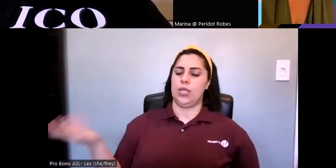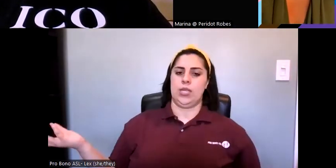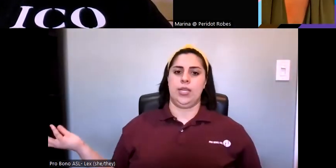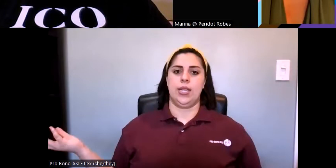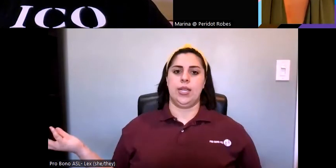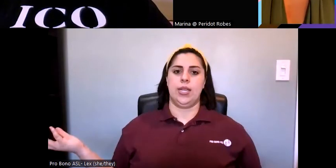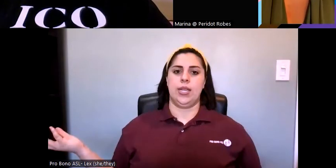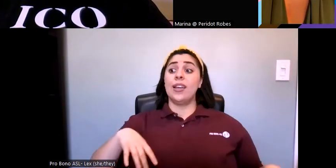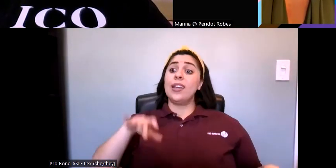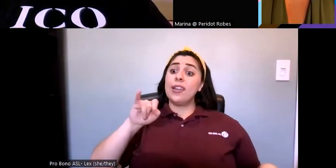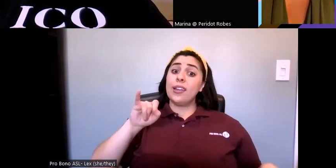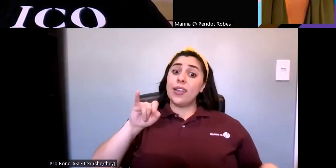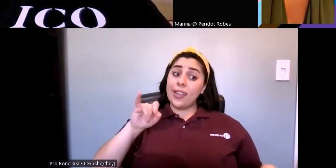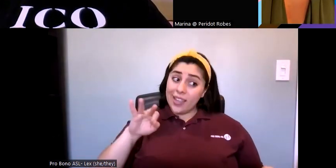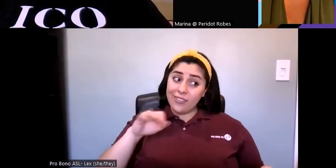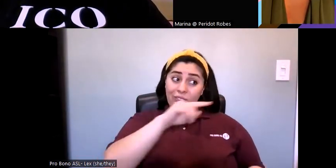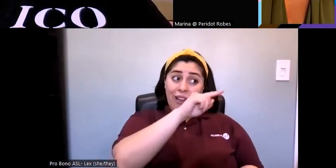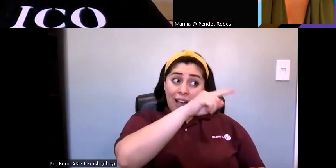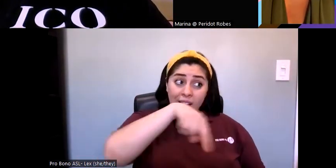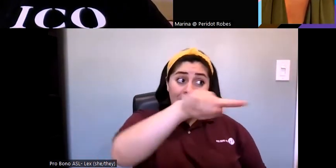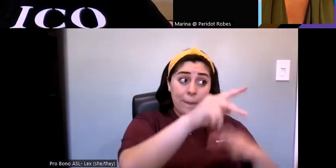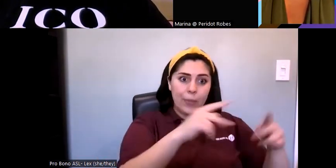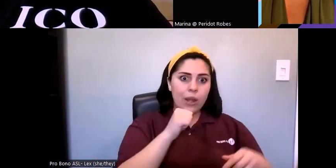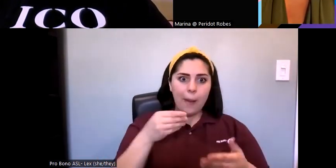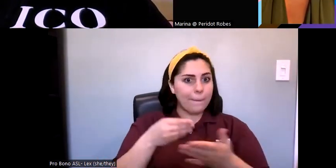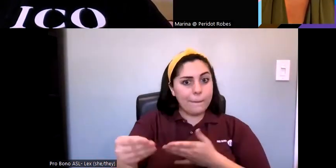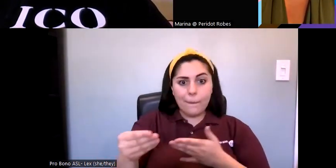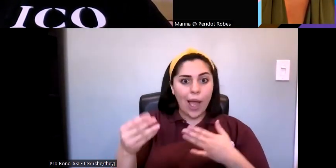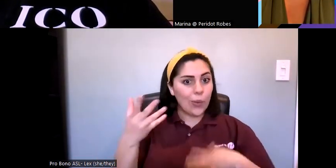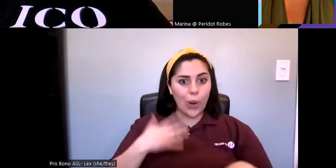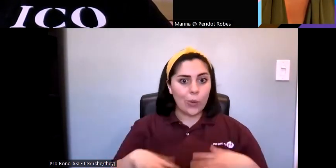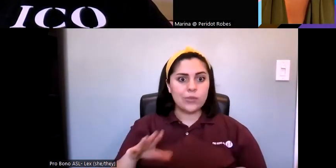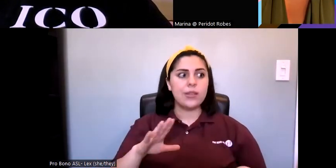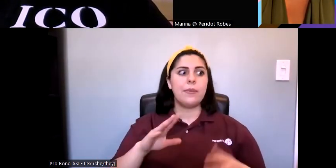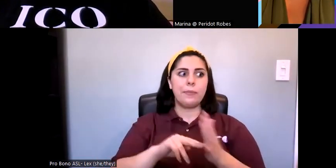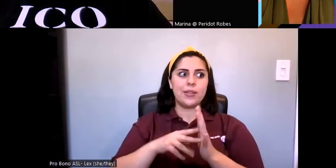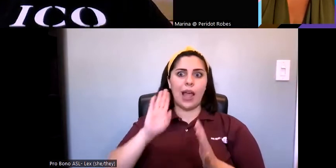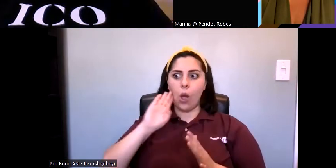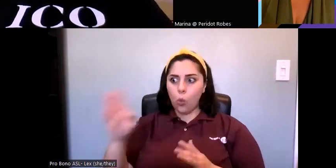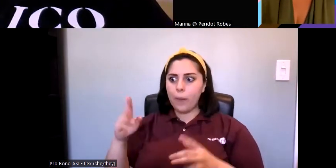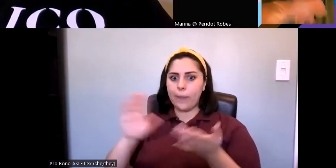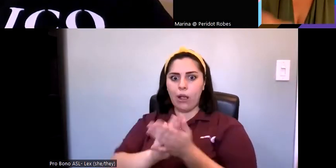the insane person living in an apartment with 3,000 bathrobes. You